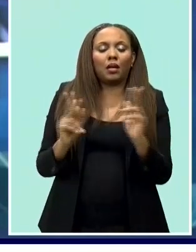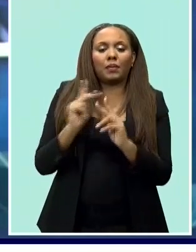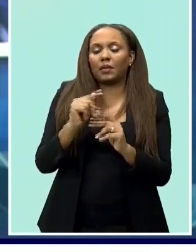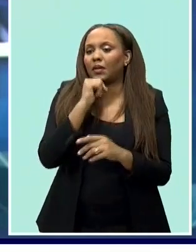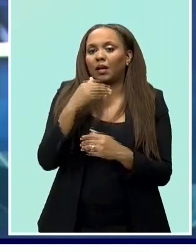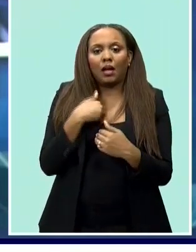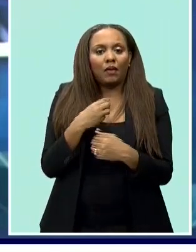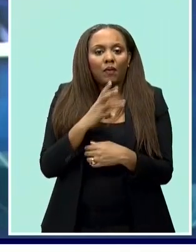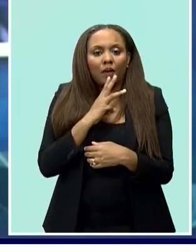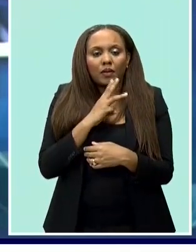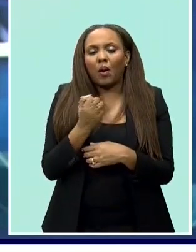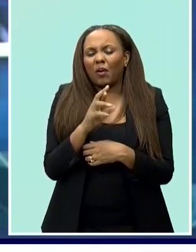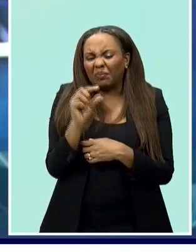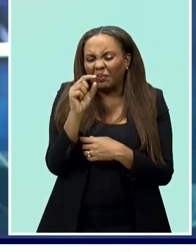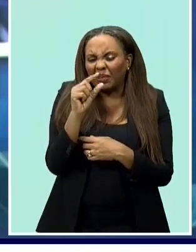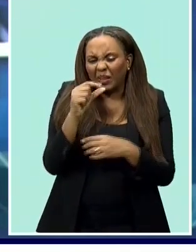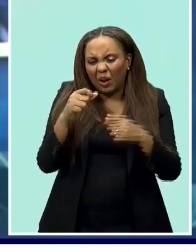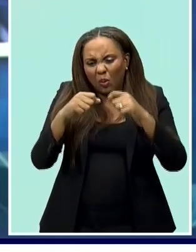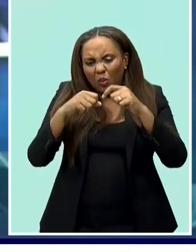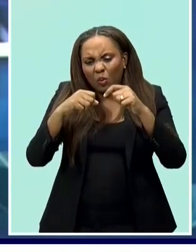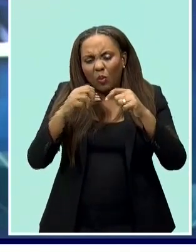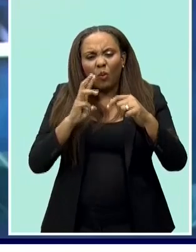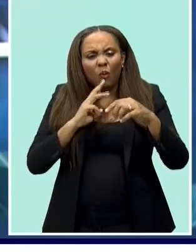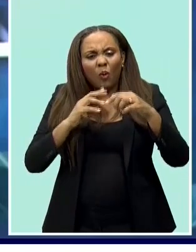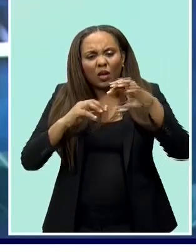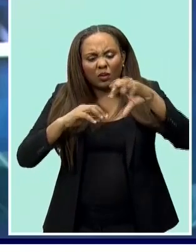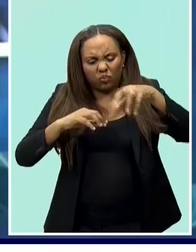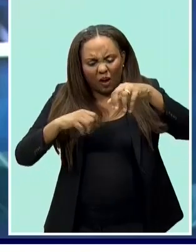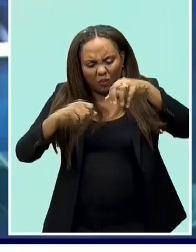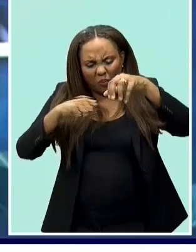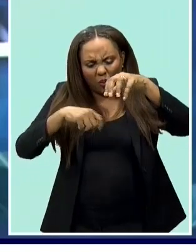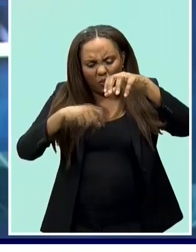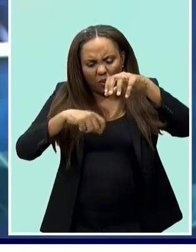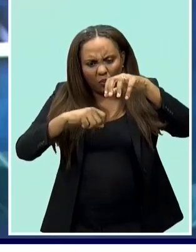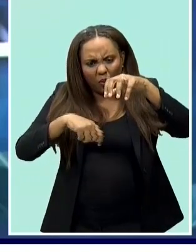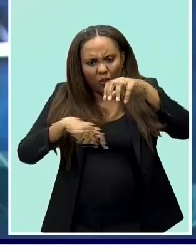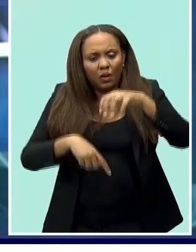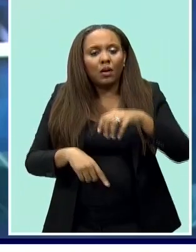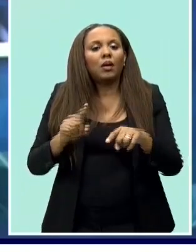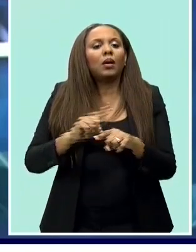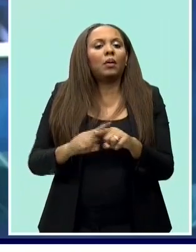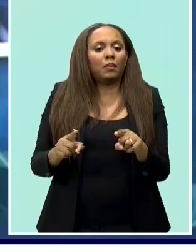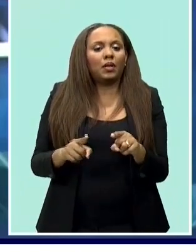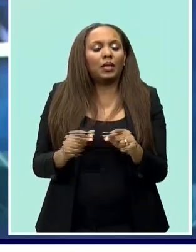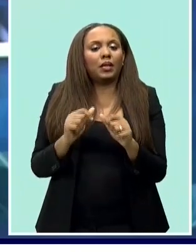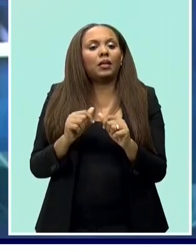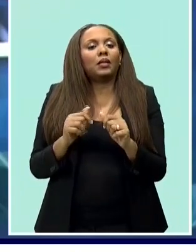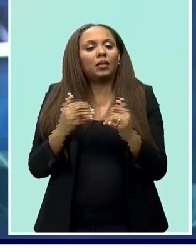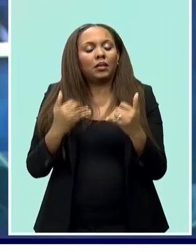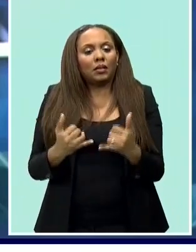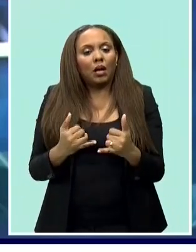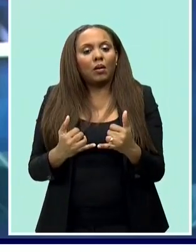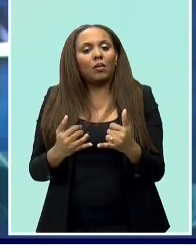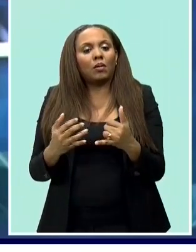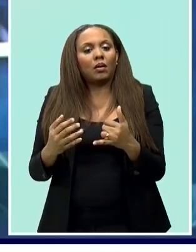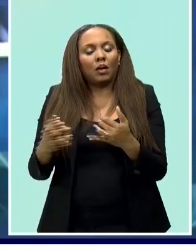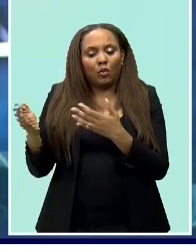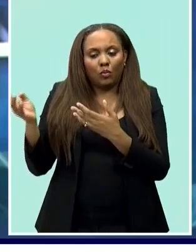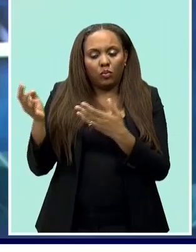The BWA has apologized for the inconvenience. Pumping has since resumed, and Mr. Halliday says the Ionics plant is